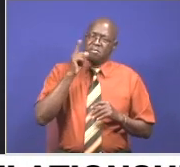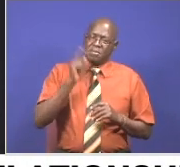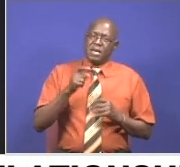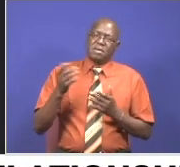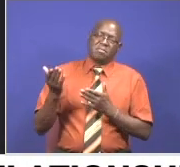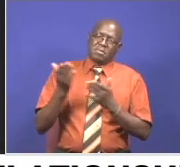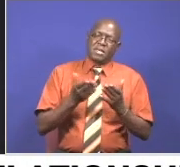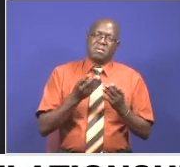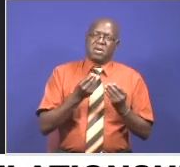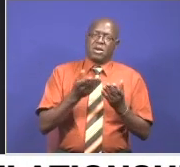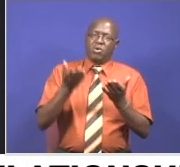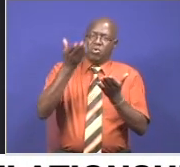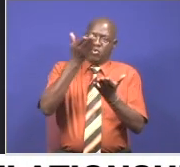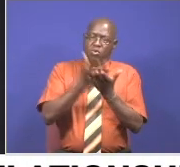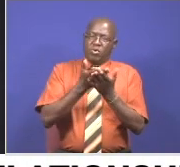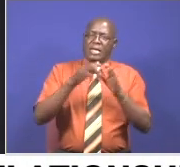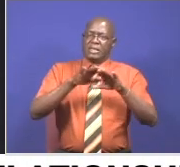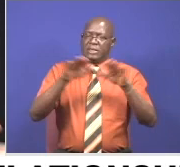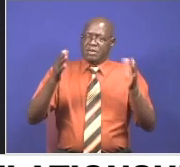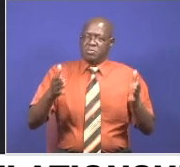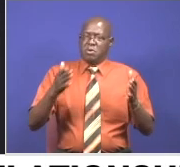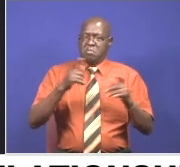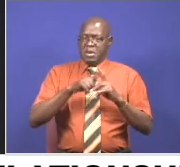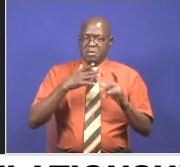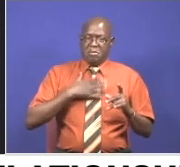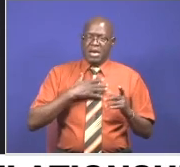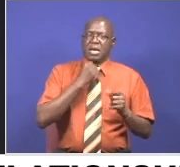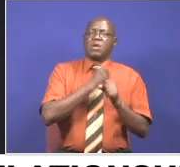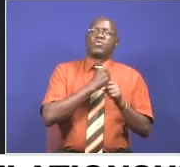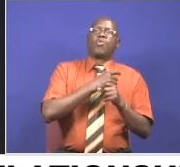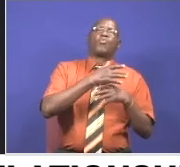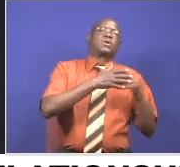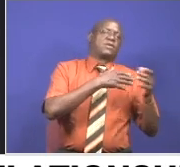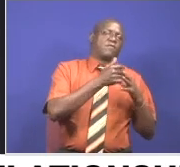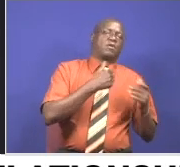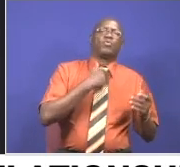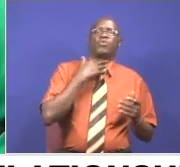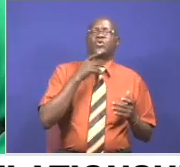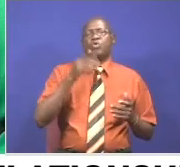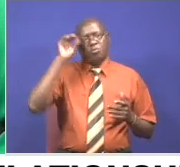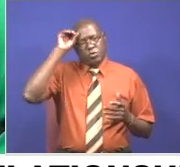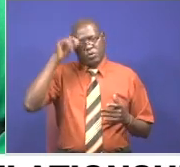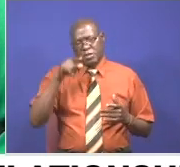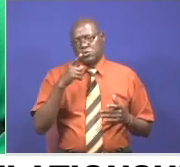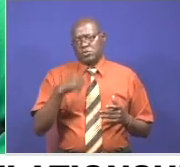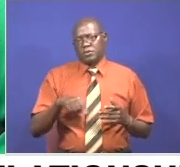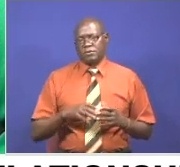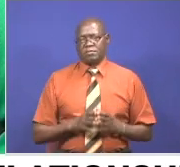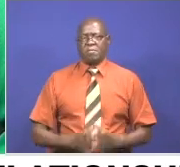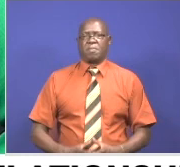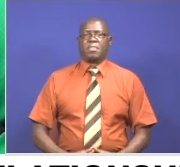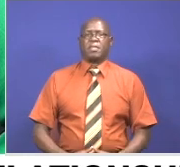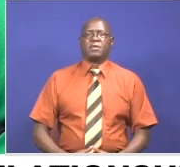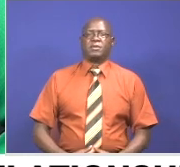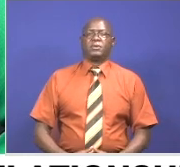money on the table, but mine, I can do whatever I want with it. What's your opinion on that? My opinion is that that is